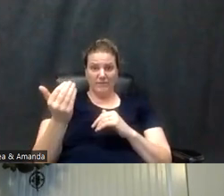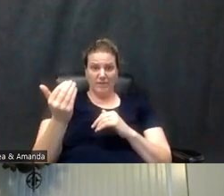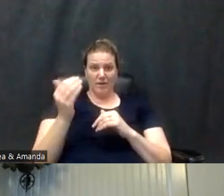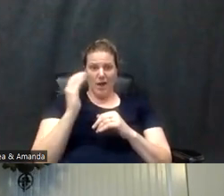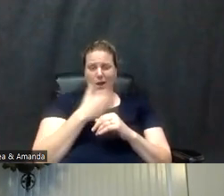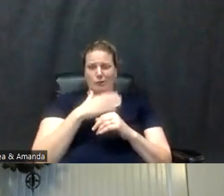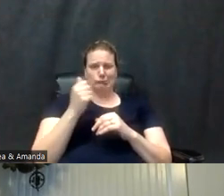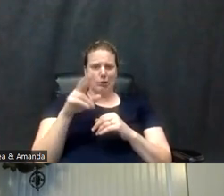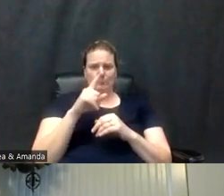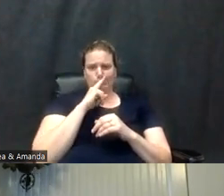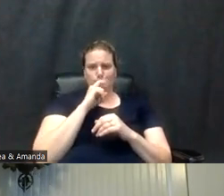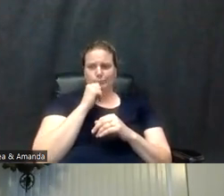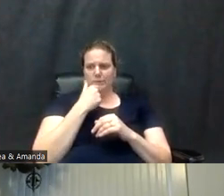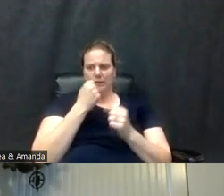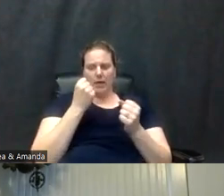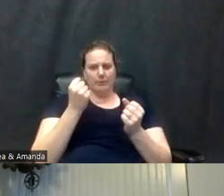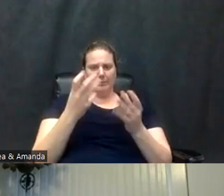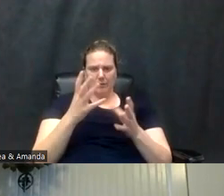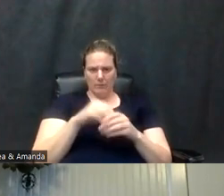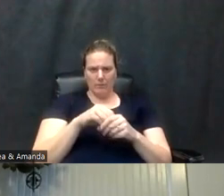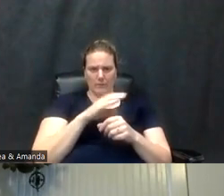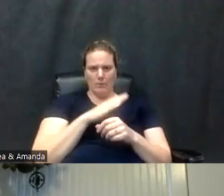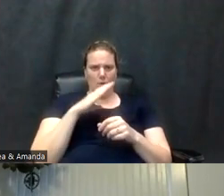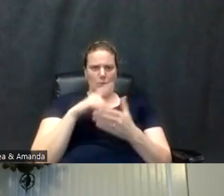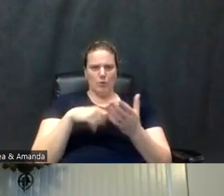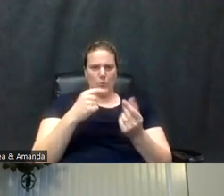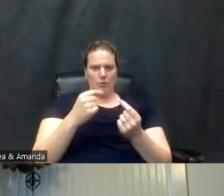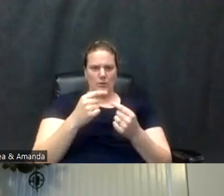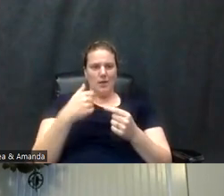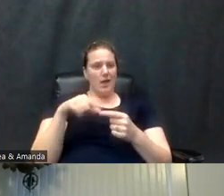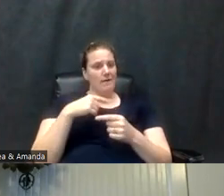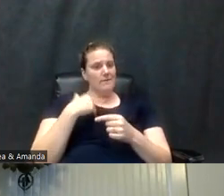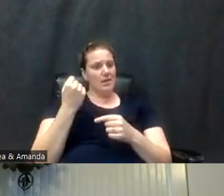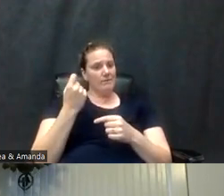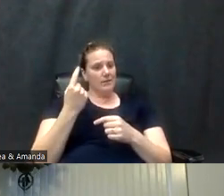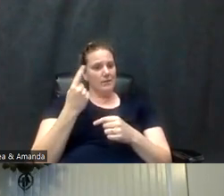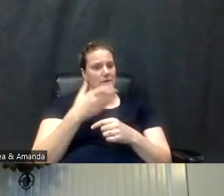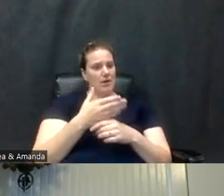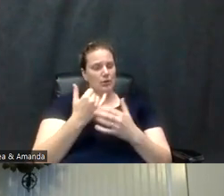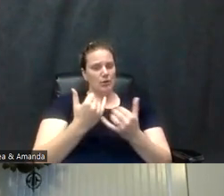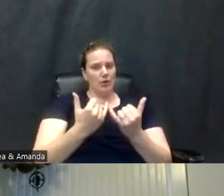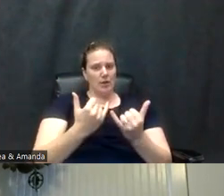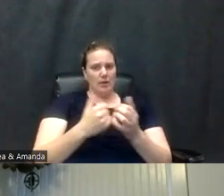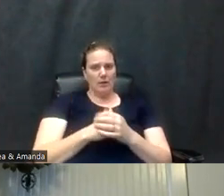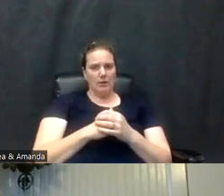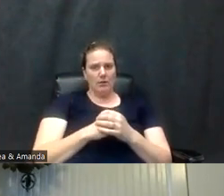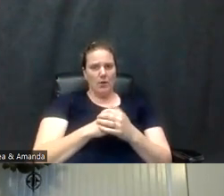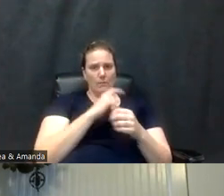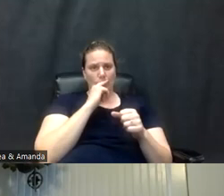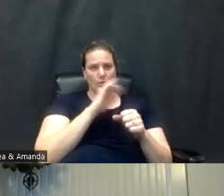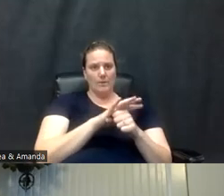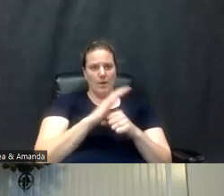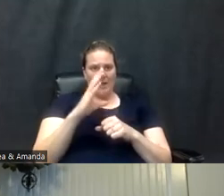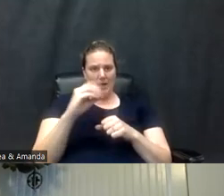charter doesn't say how many members are going to be on the board that we're doing, but they have 11 on there currently, and they're affirmed by the